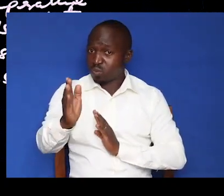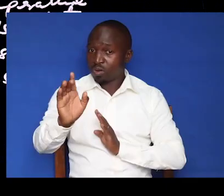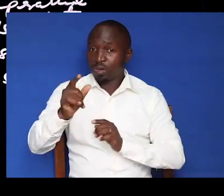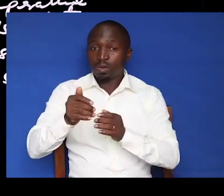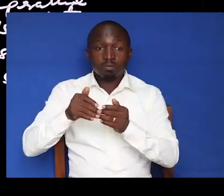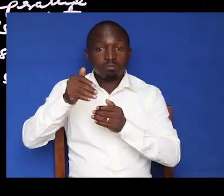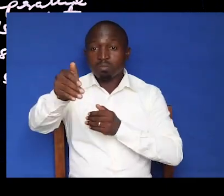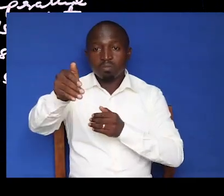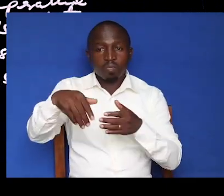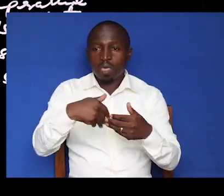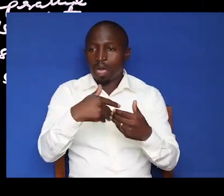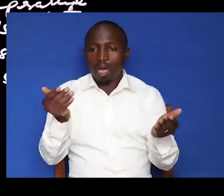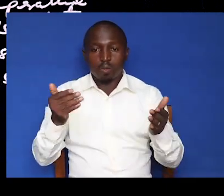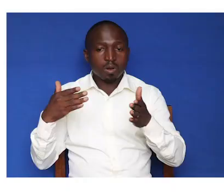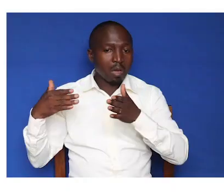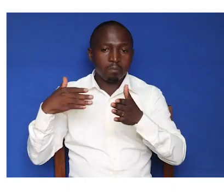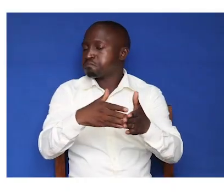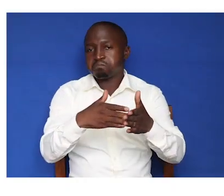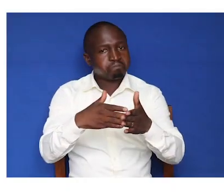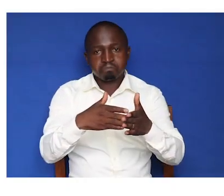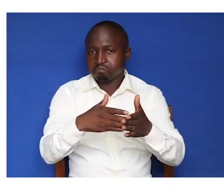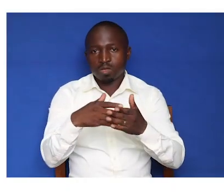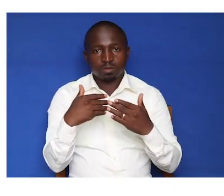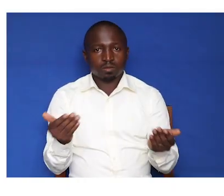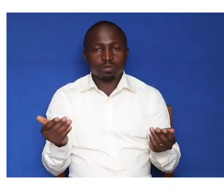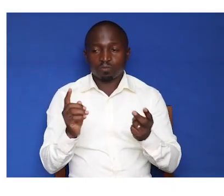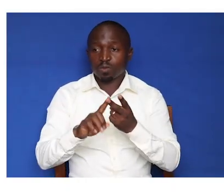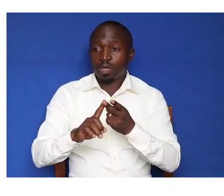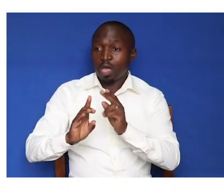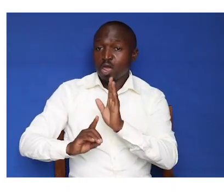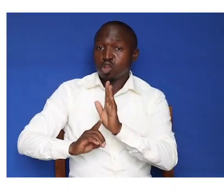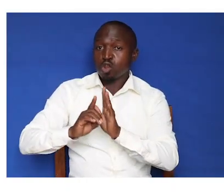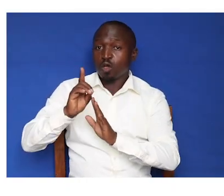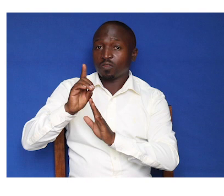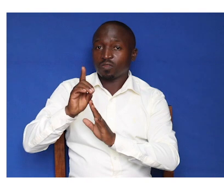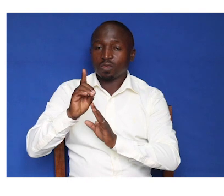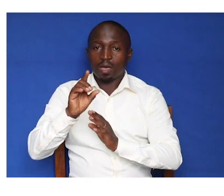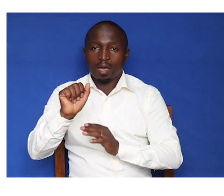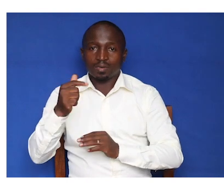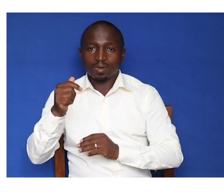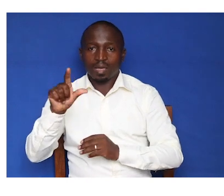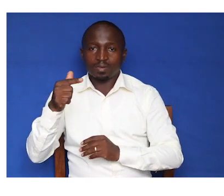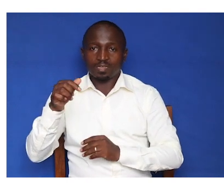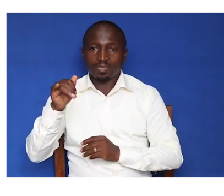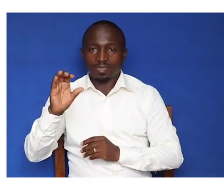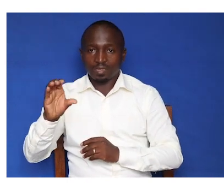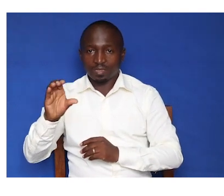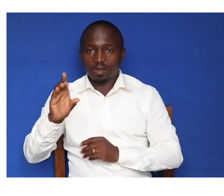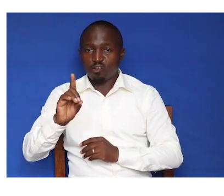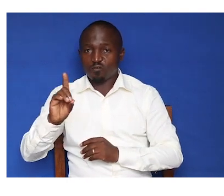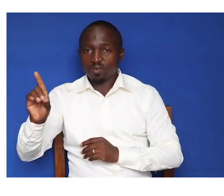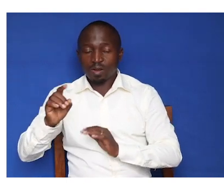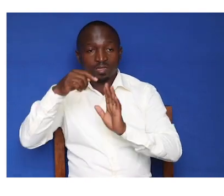is no interruption by land mass. So we say there the North Atlantic drift and the South Atlantic ocean